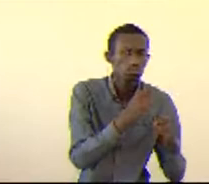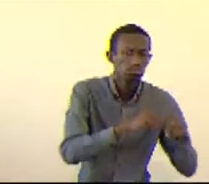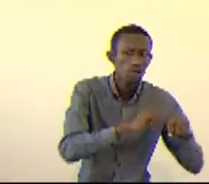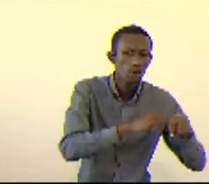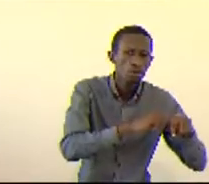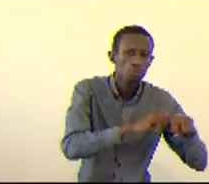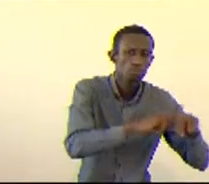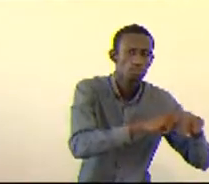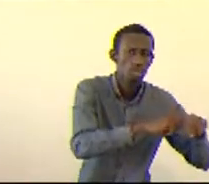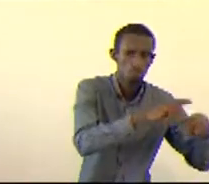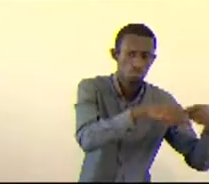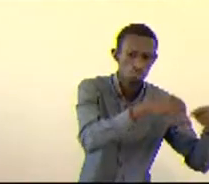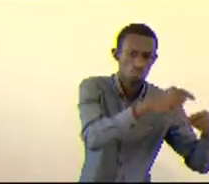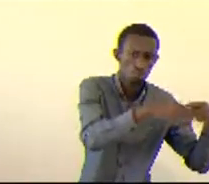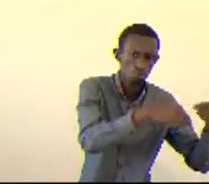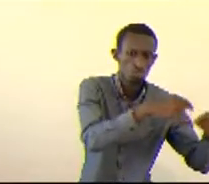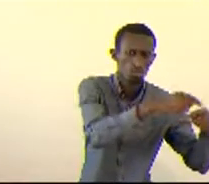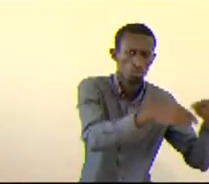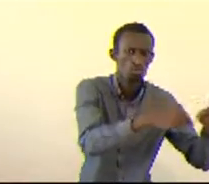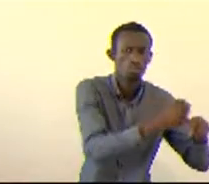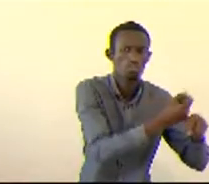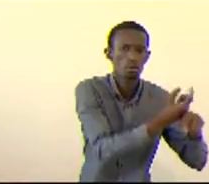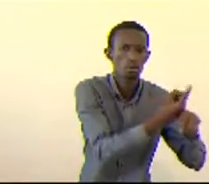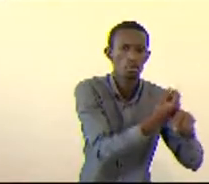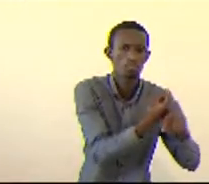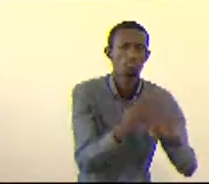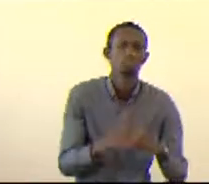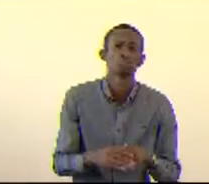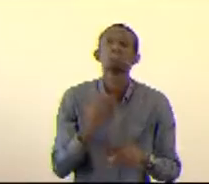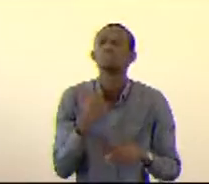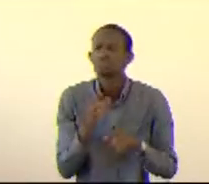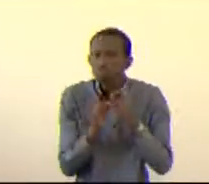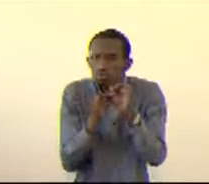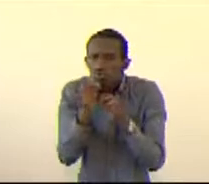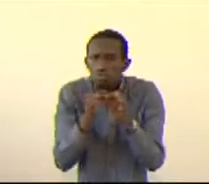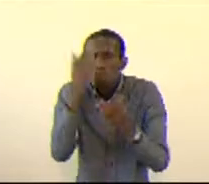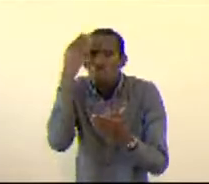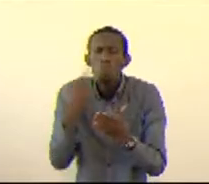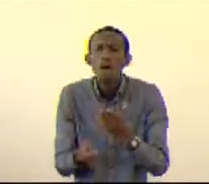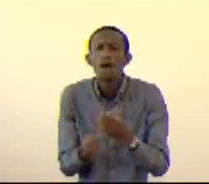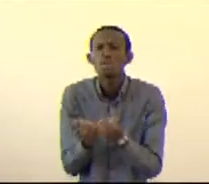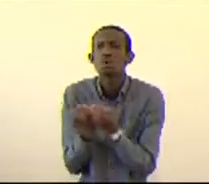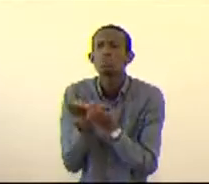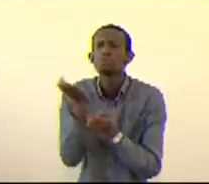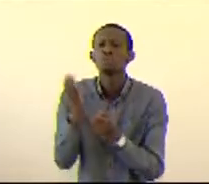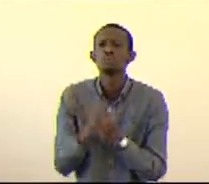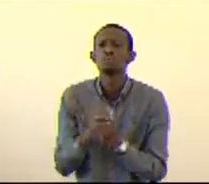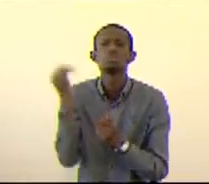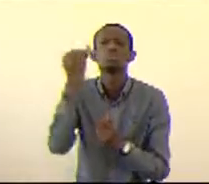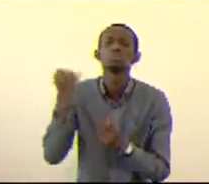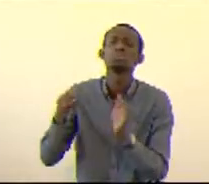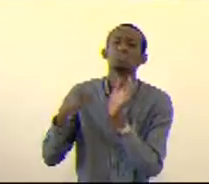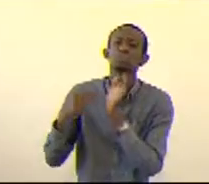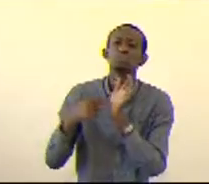is second. So we want to explain why this curve is drawn like this.